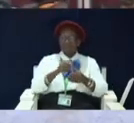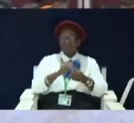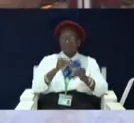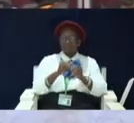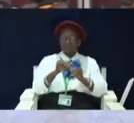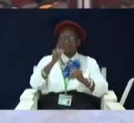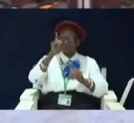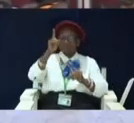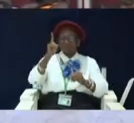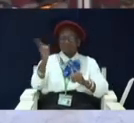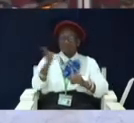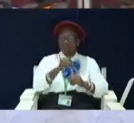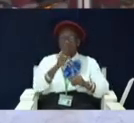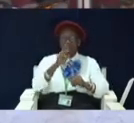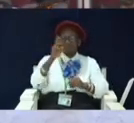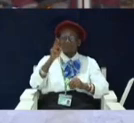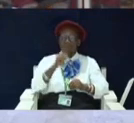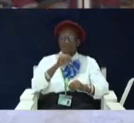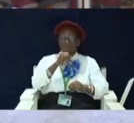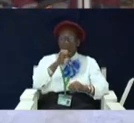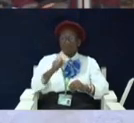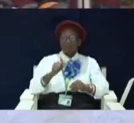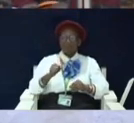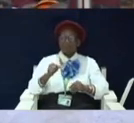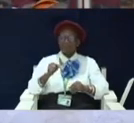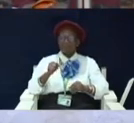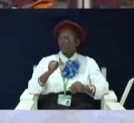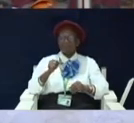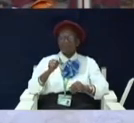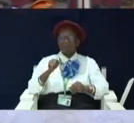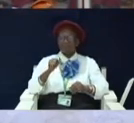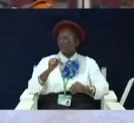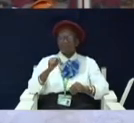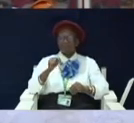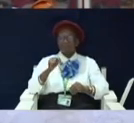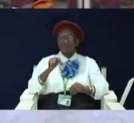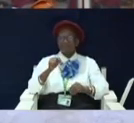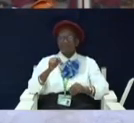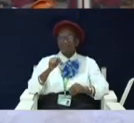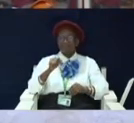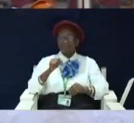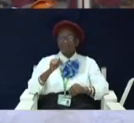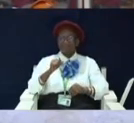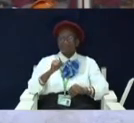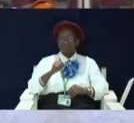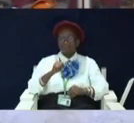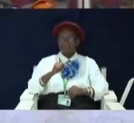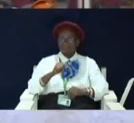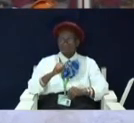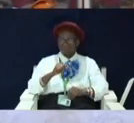are whole. O tumo si pe ni to to gbogbo ara re lo wa npi pe.